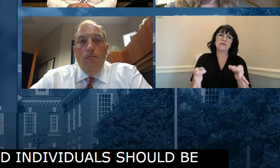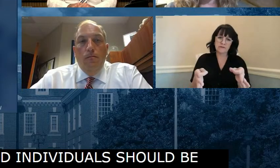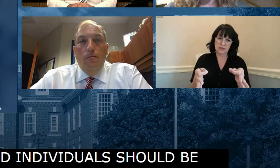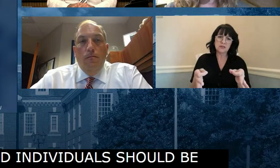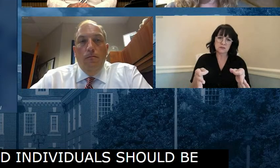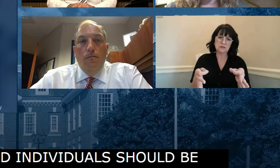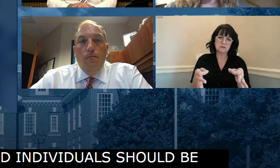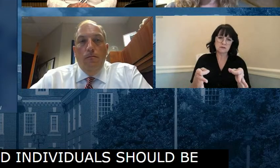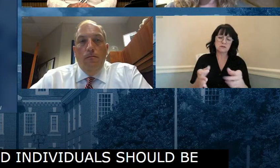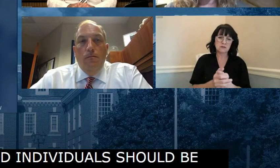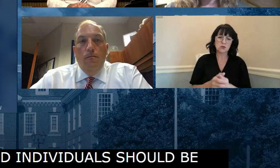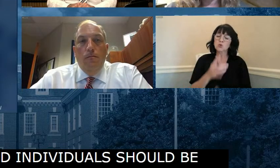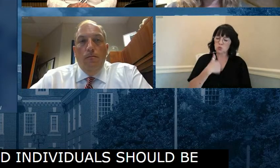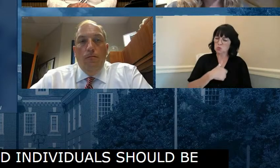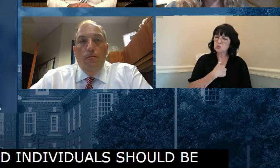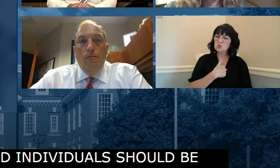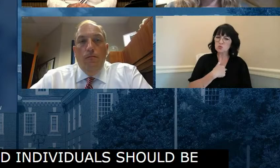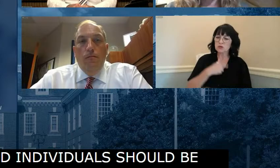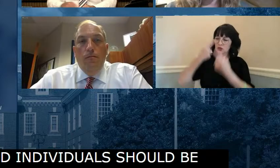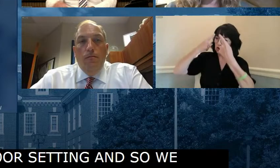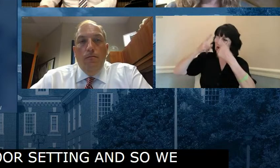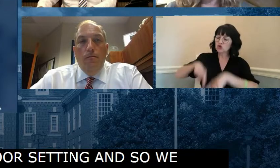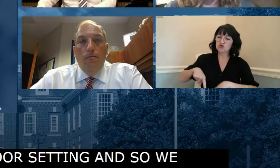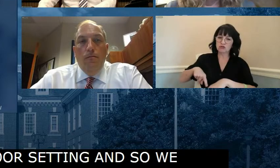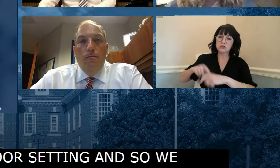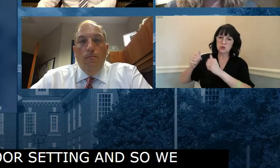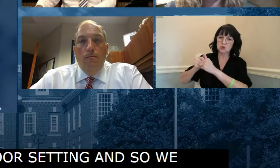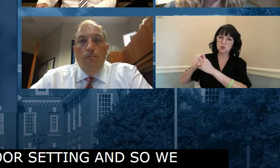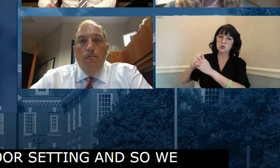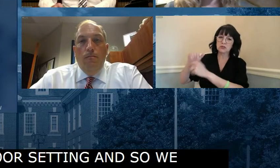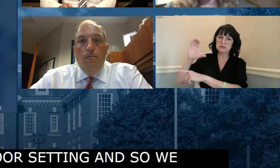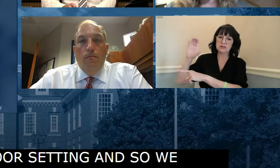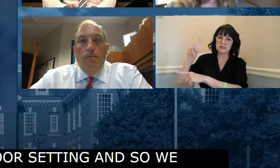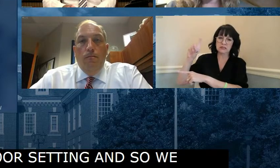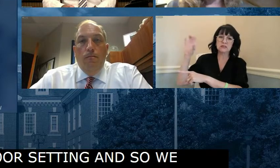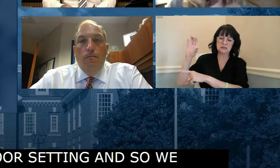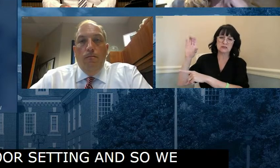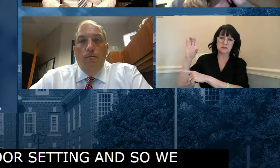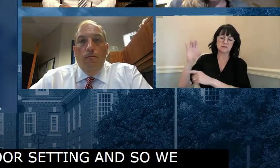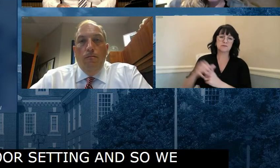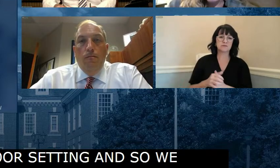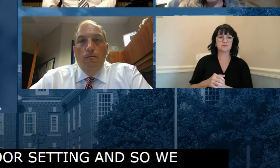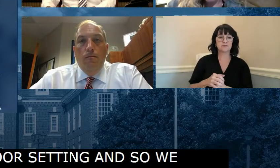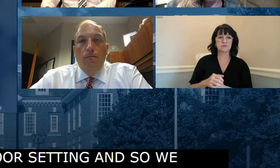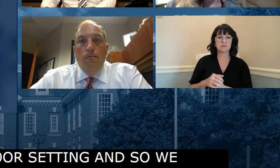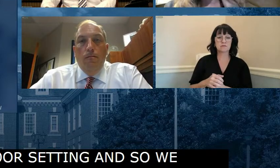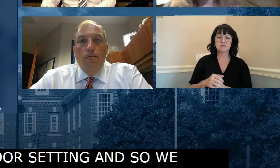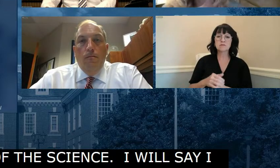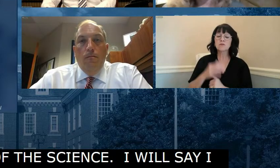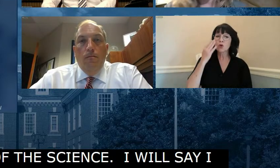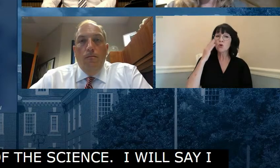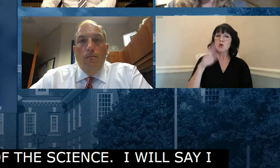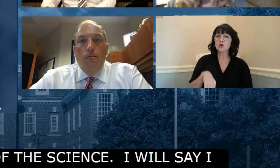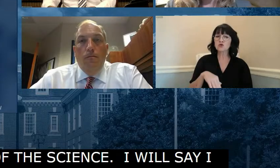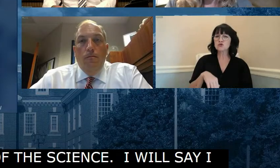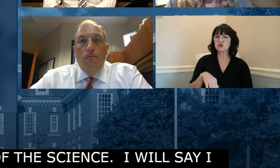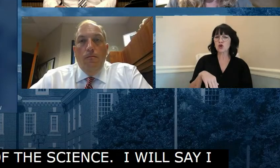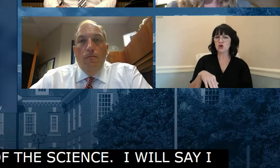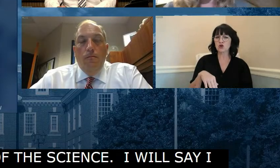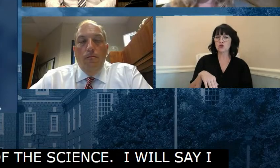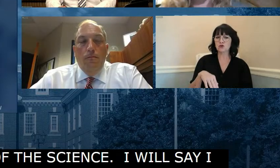agree with their read of the science. I will say, I do know that there was a very small study that was released this